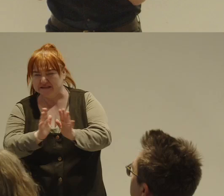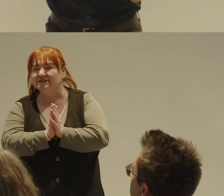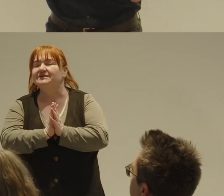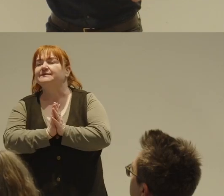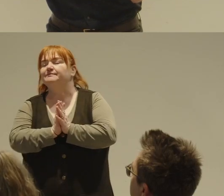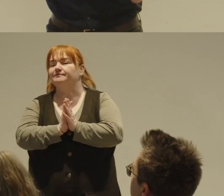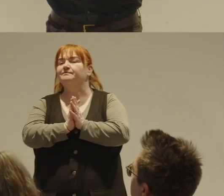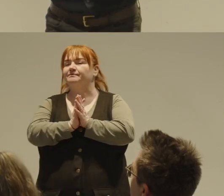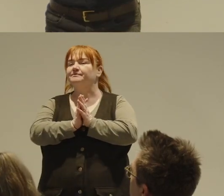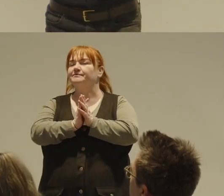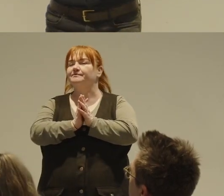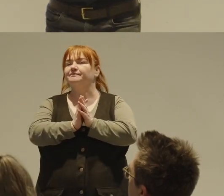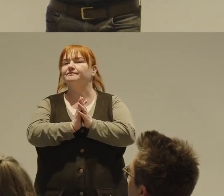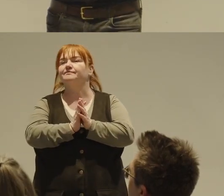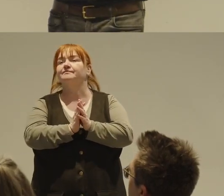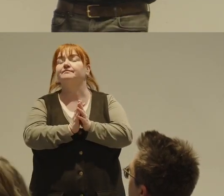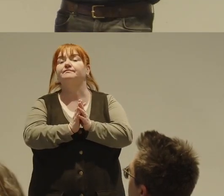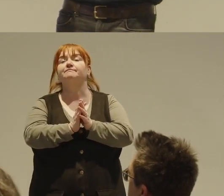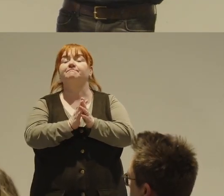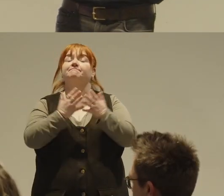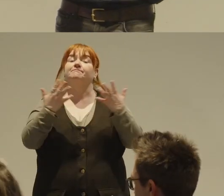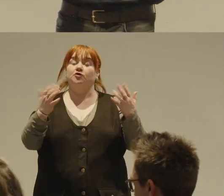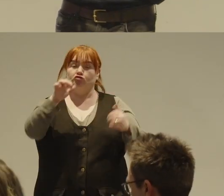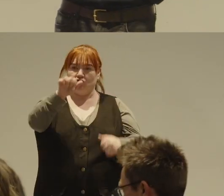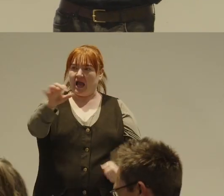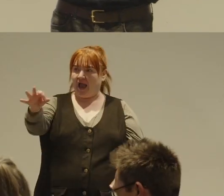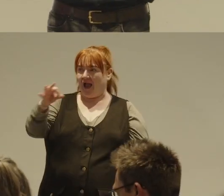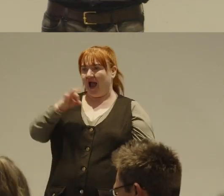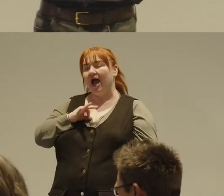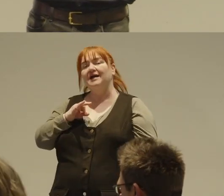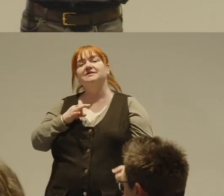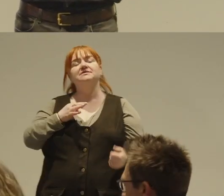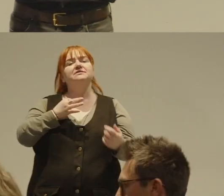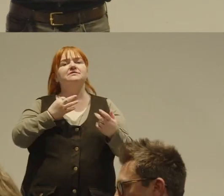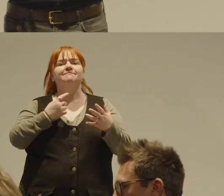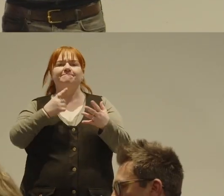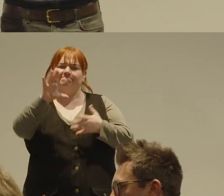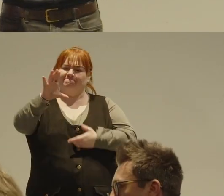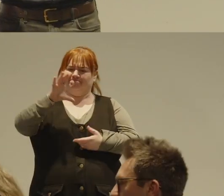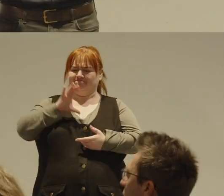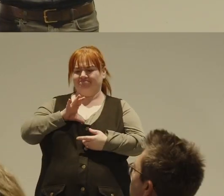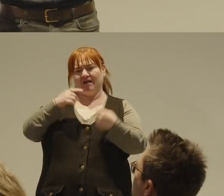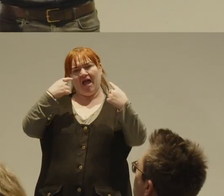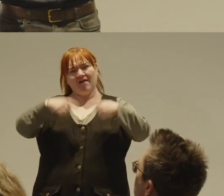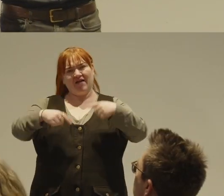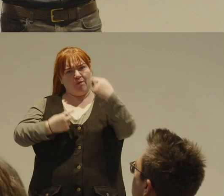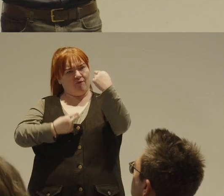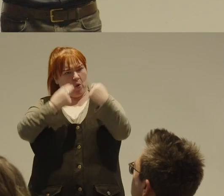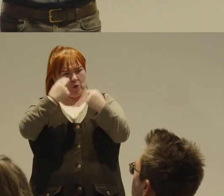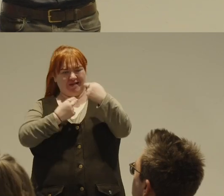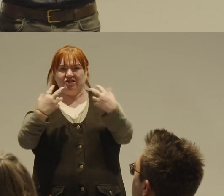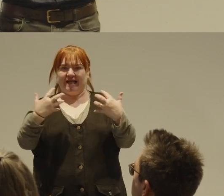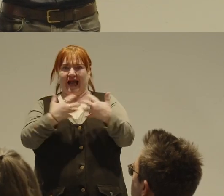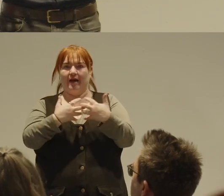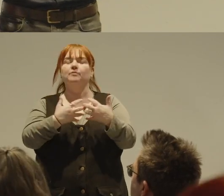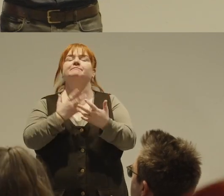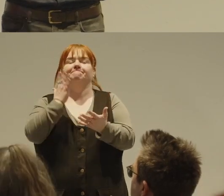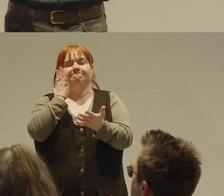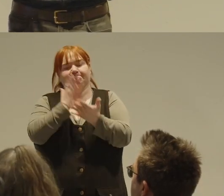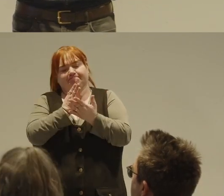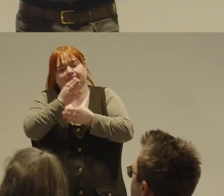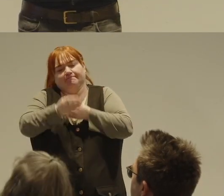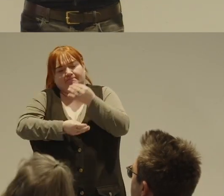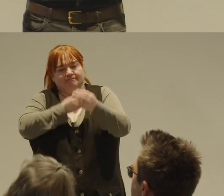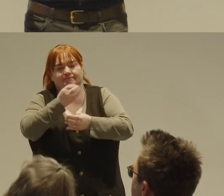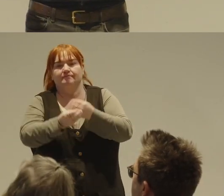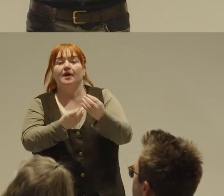So how can it be available for auditions? What often happens is that a